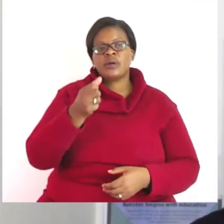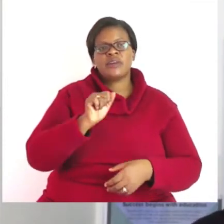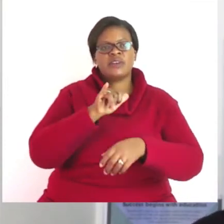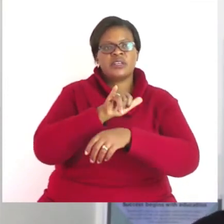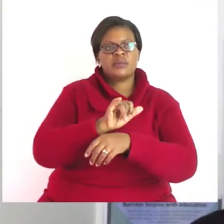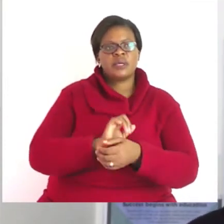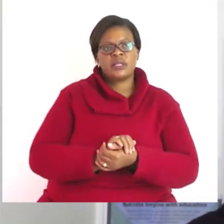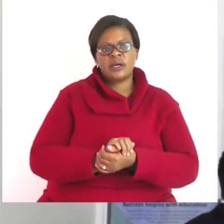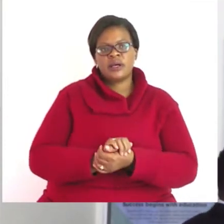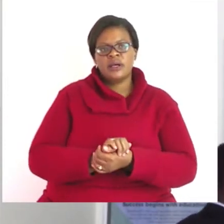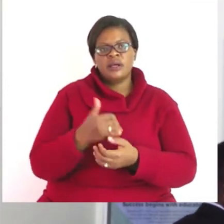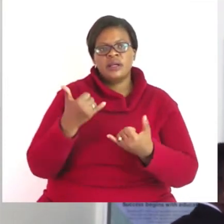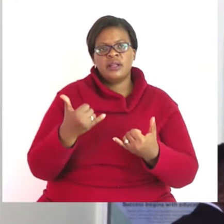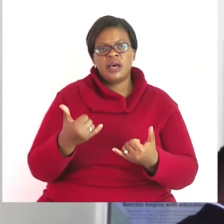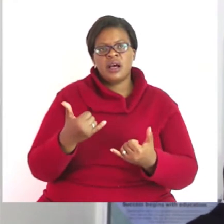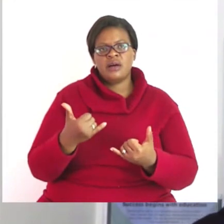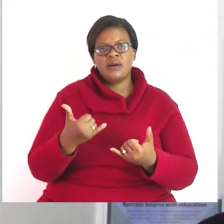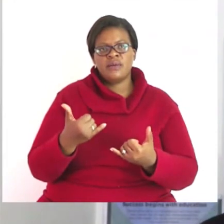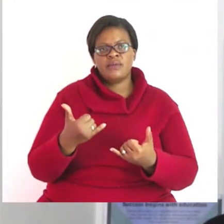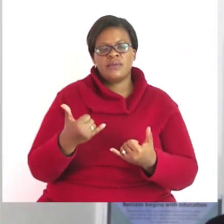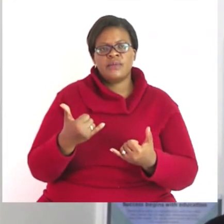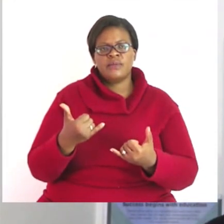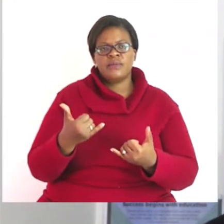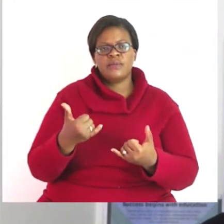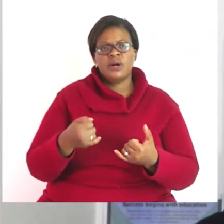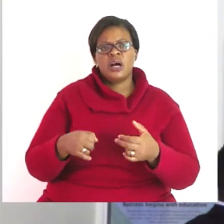in this case, I have to use